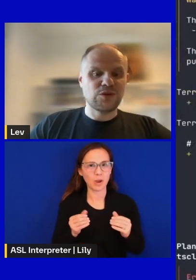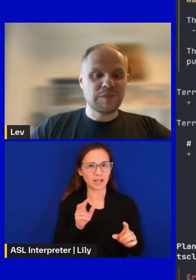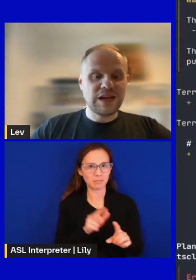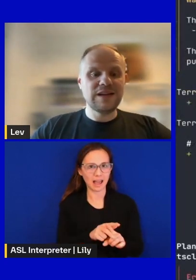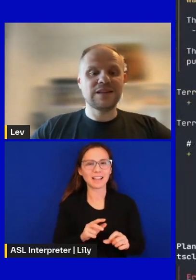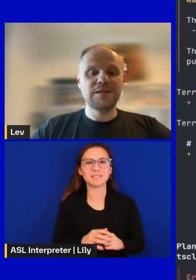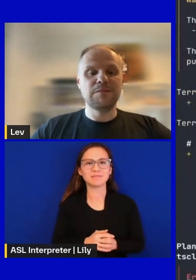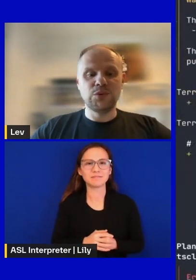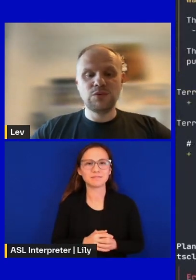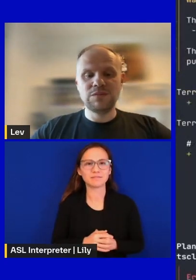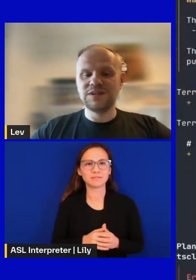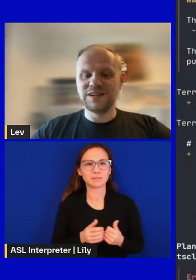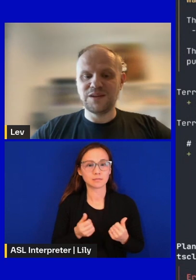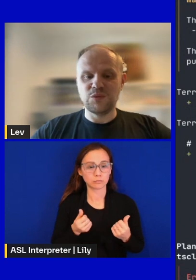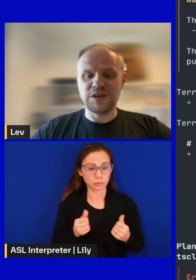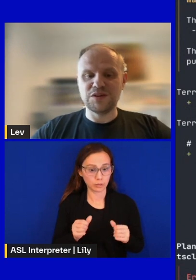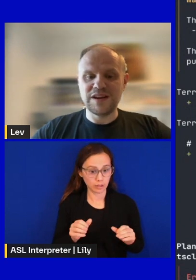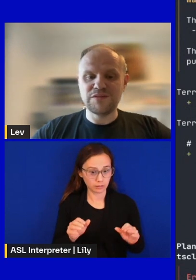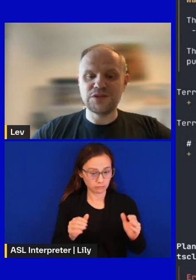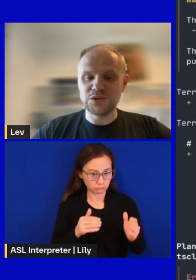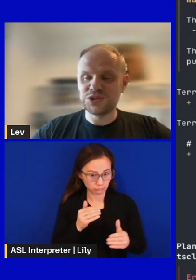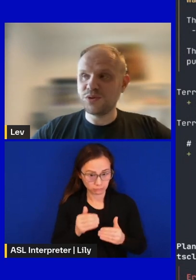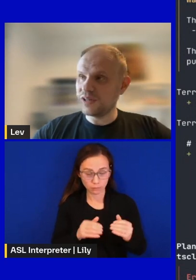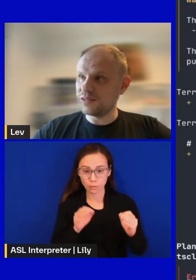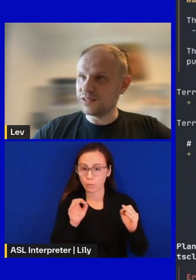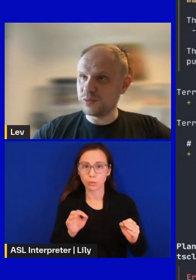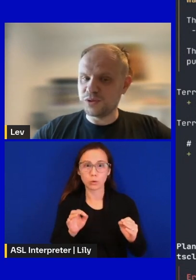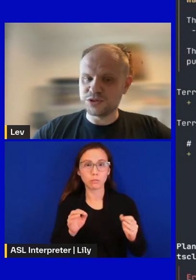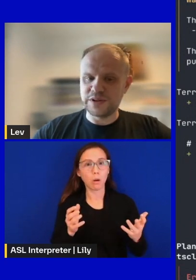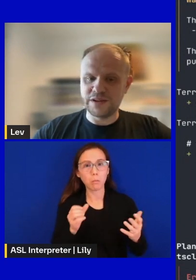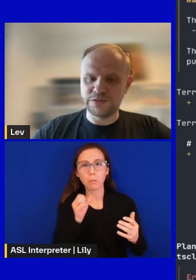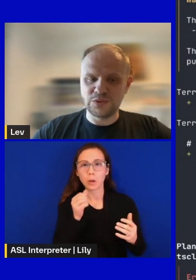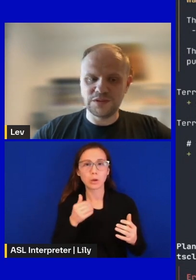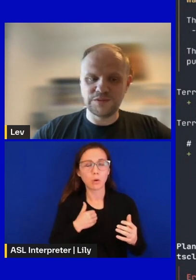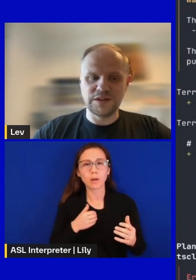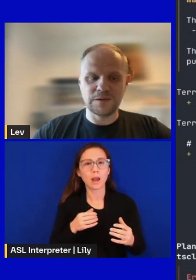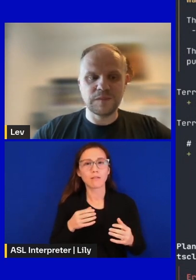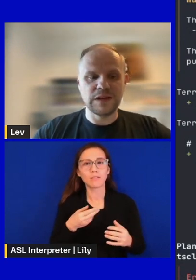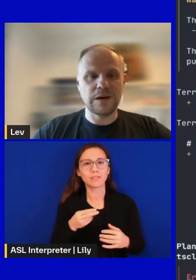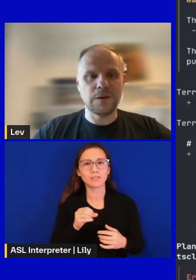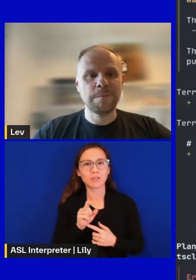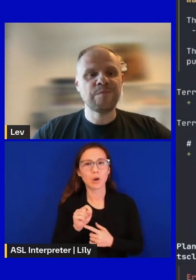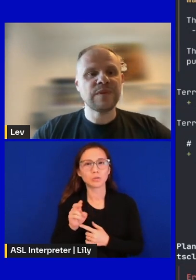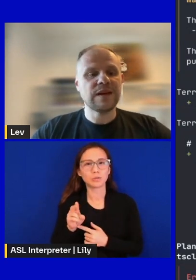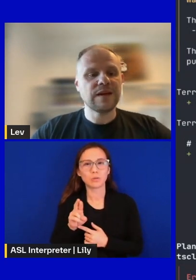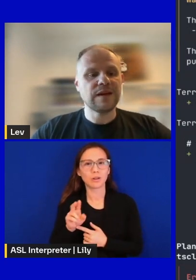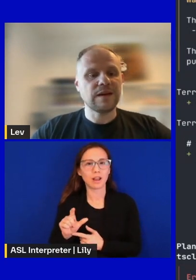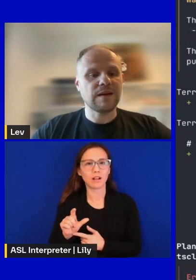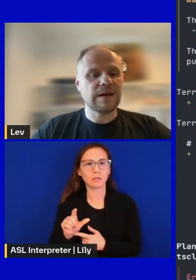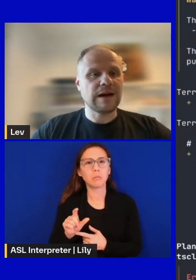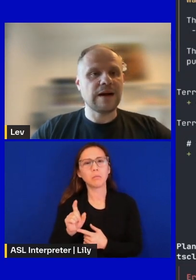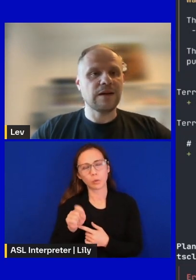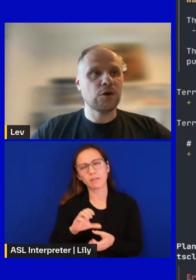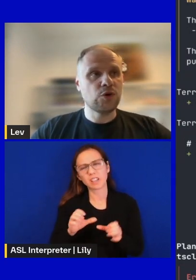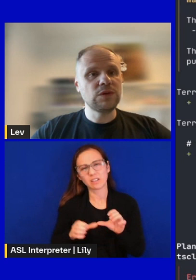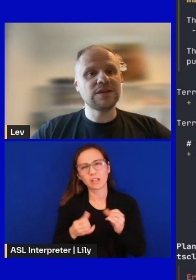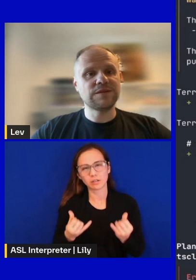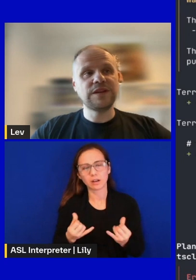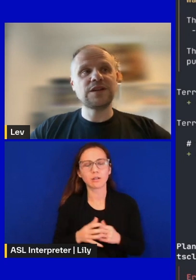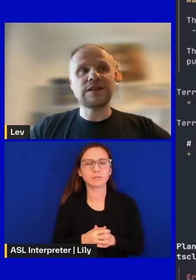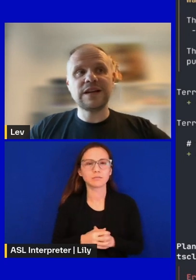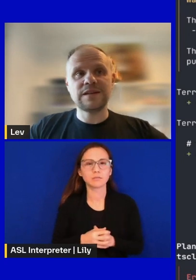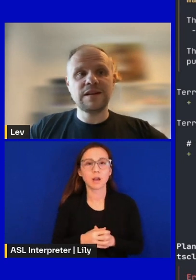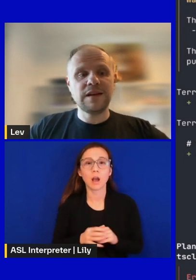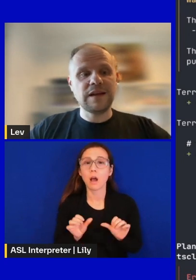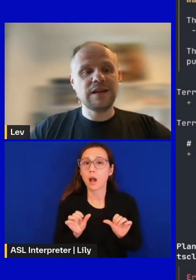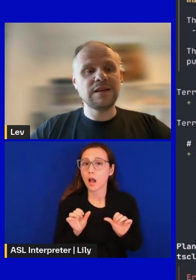trying to apply it, and boom, we don't have the host URL that we also have to configure. Now, I could